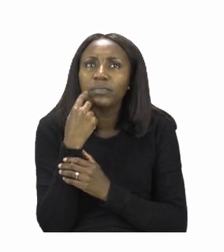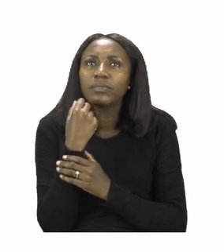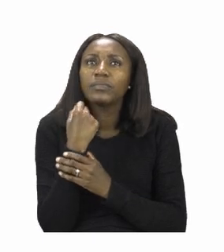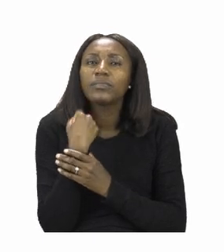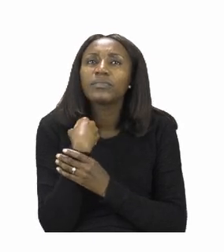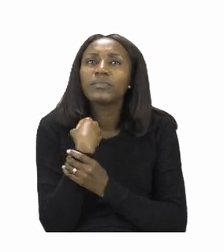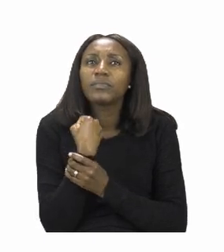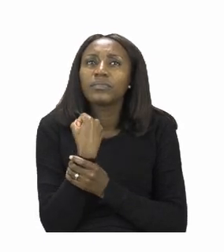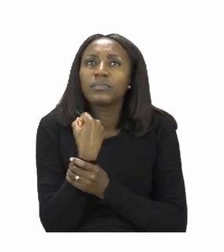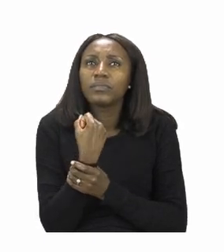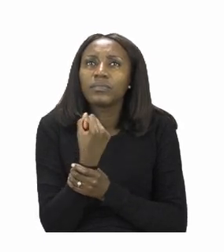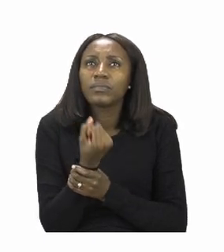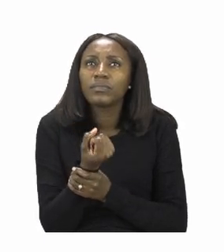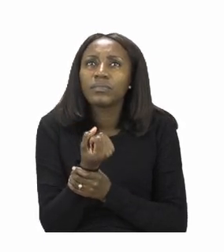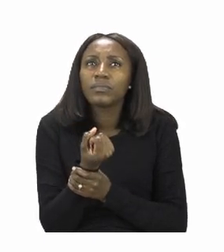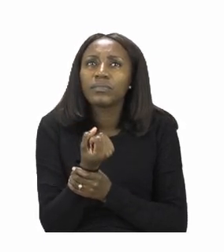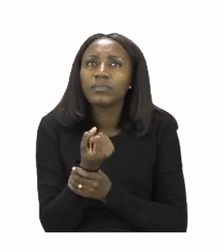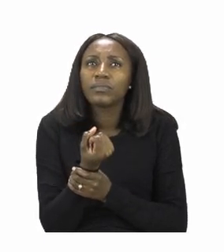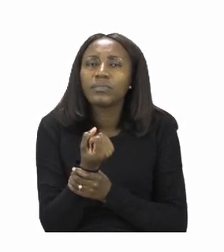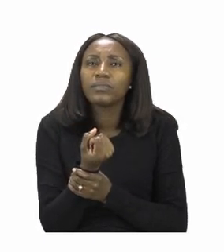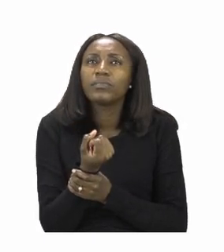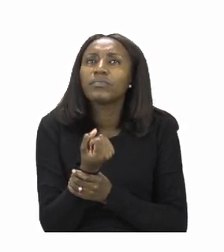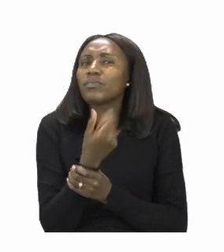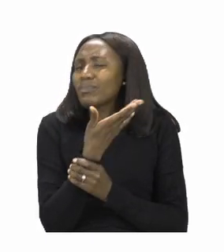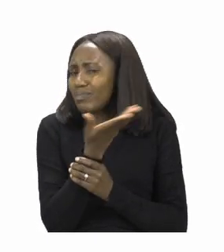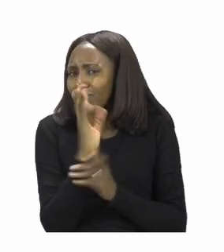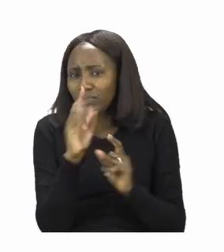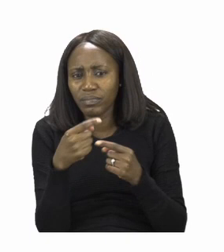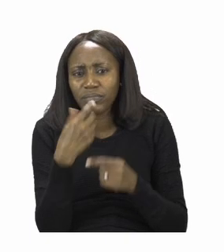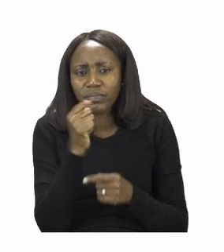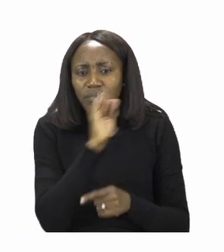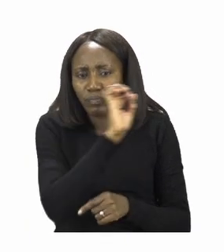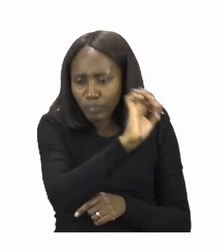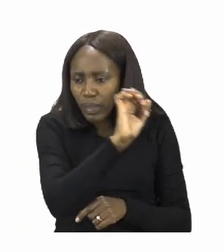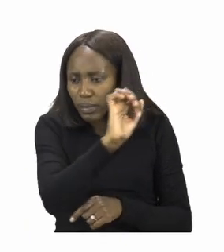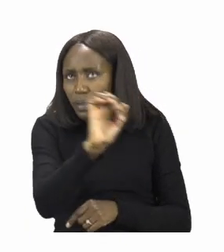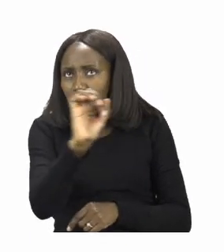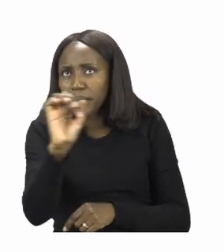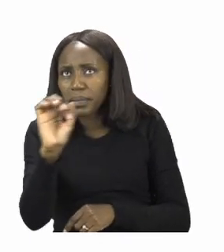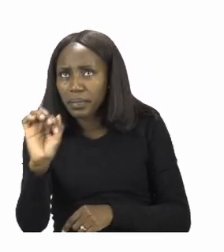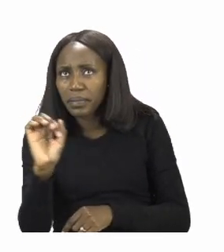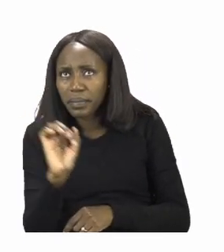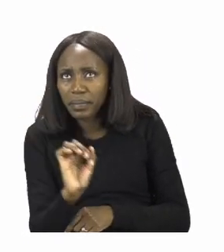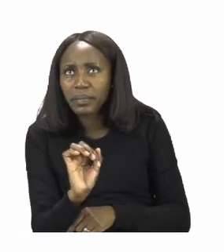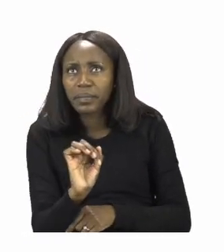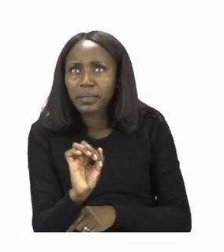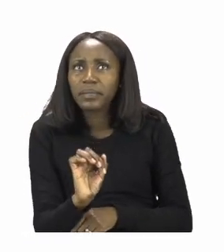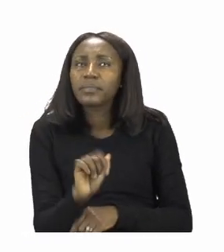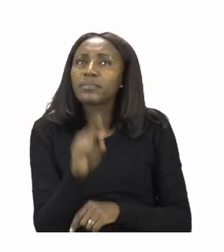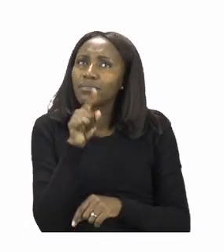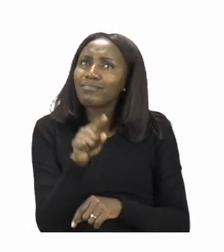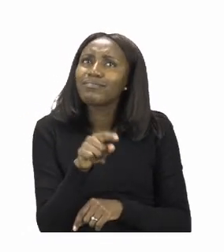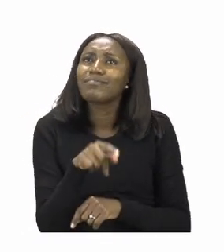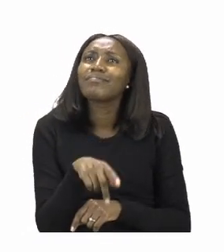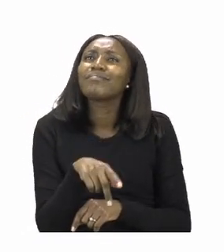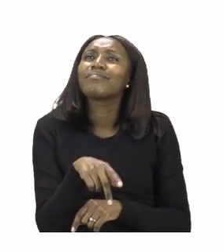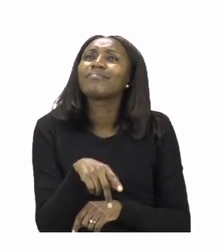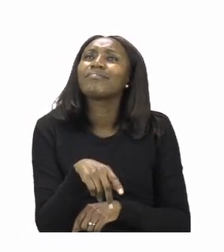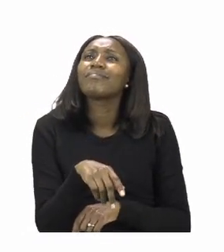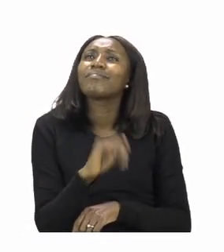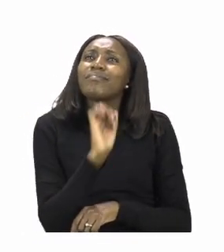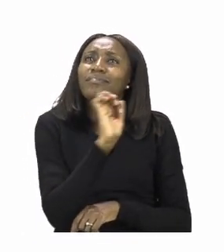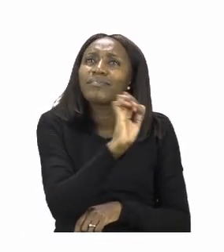and everything else has an owner. The job of a possessive noun is to tell